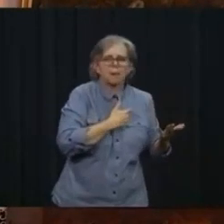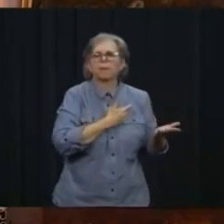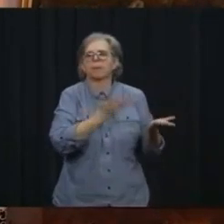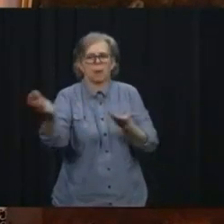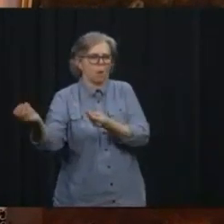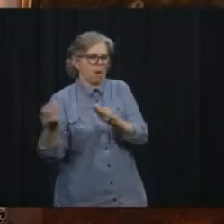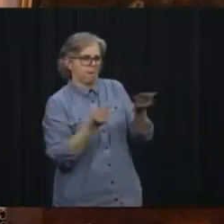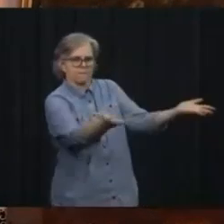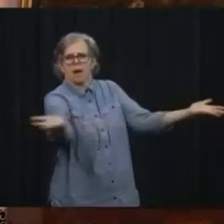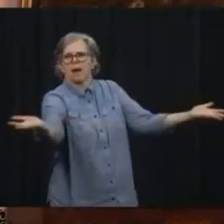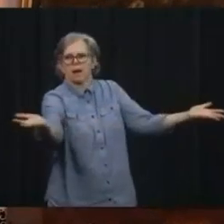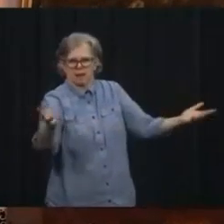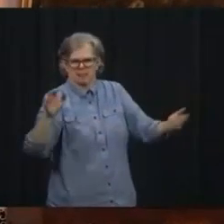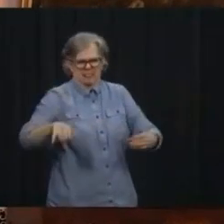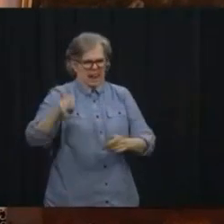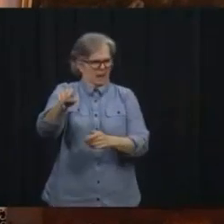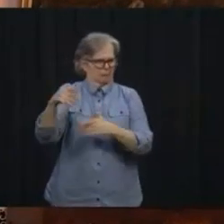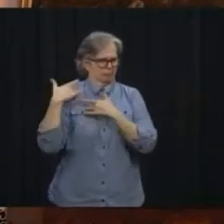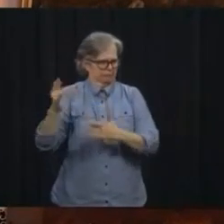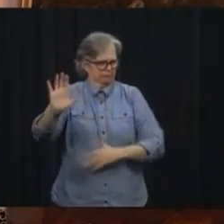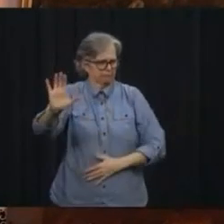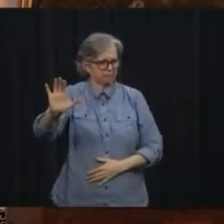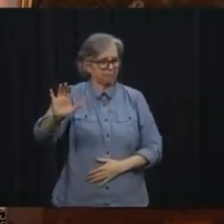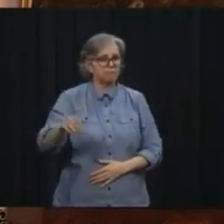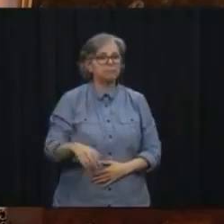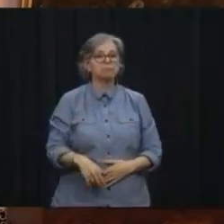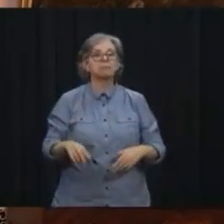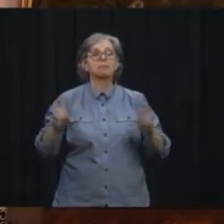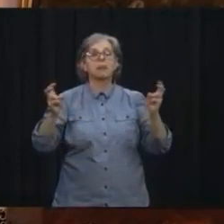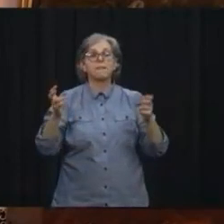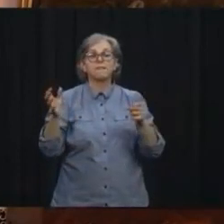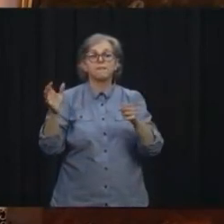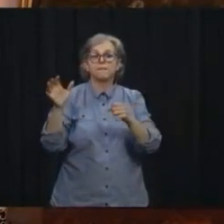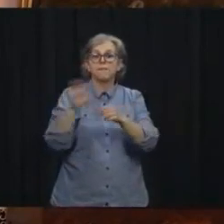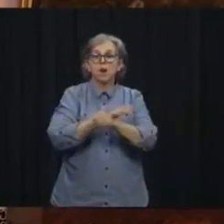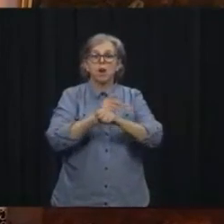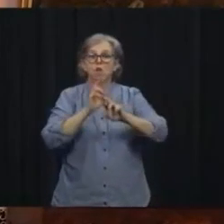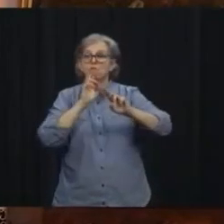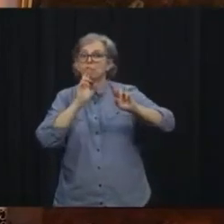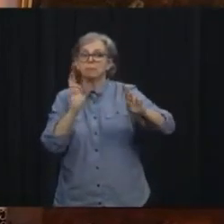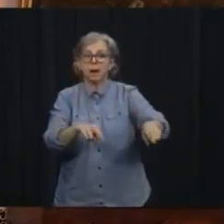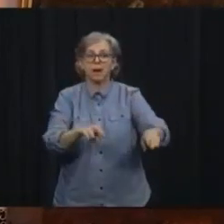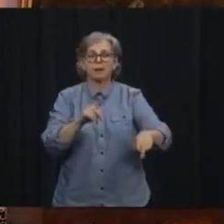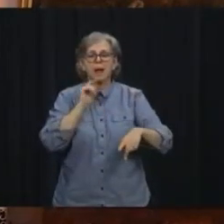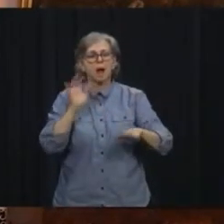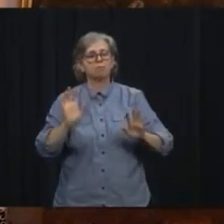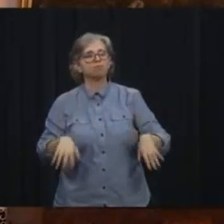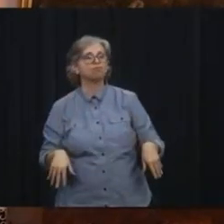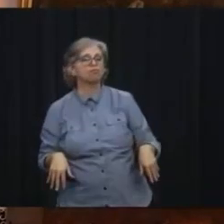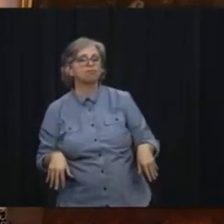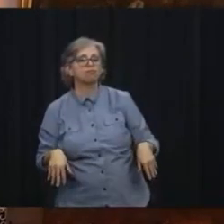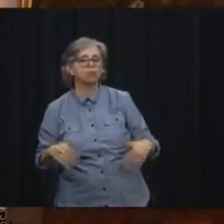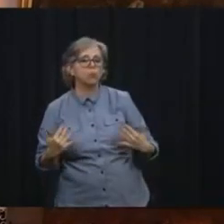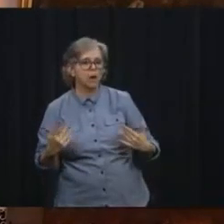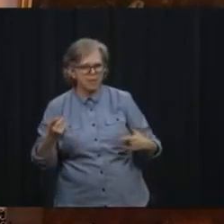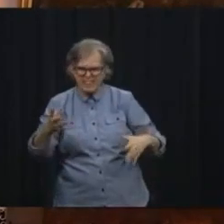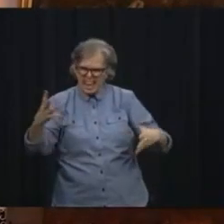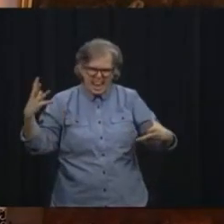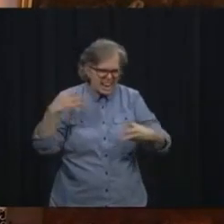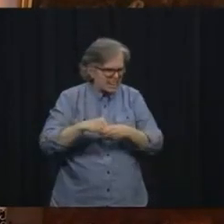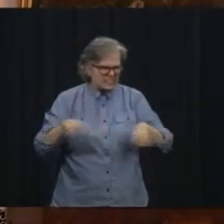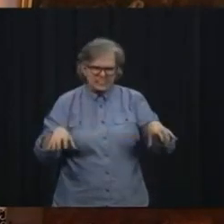Dr. Acton is using it as an arm, very, very important. It is a command